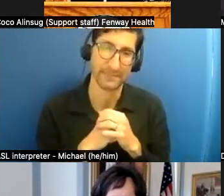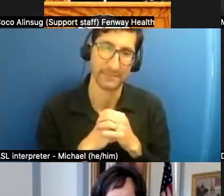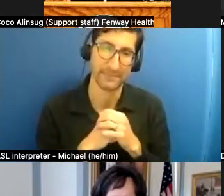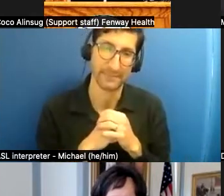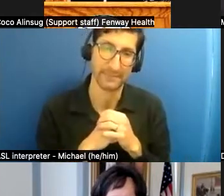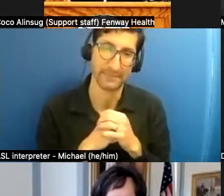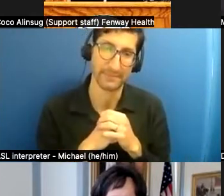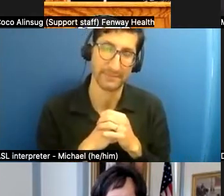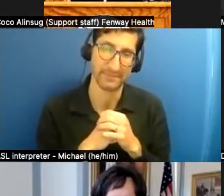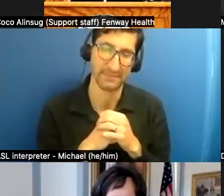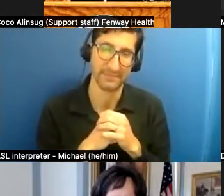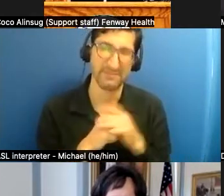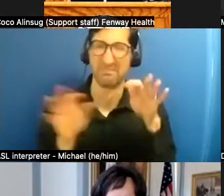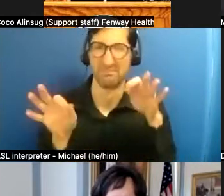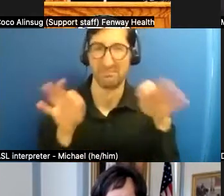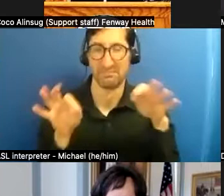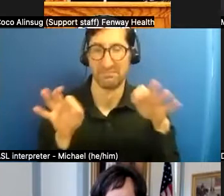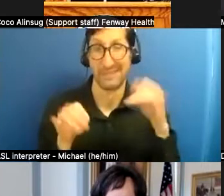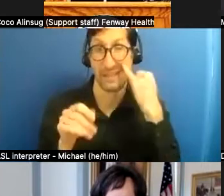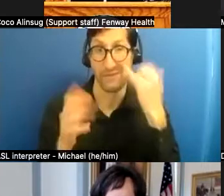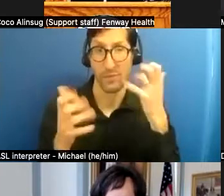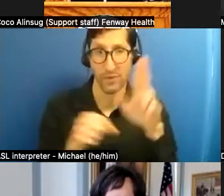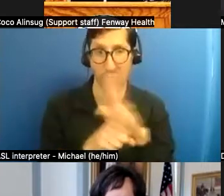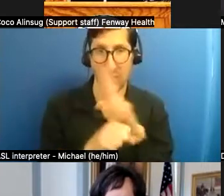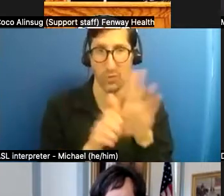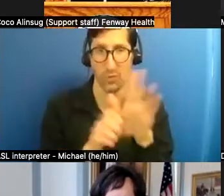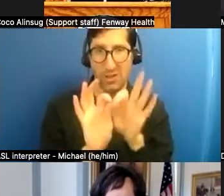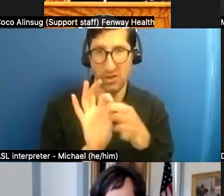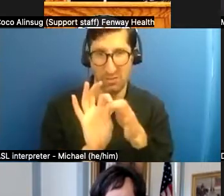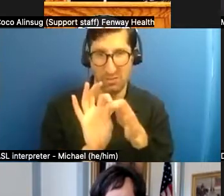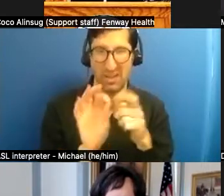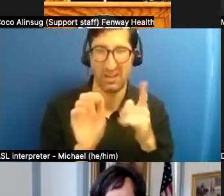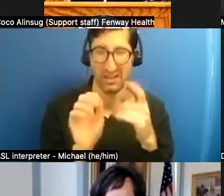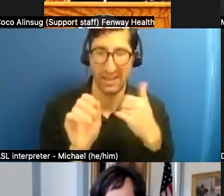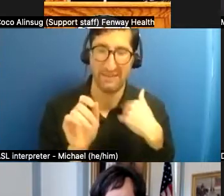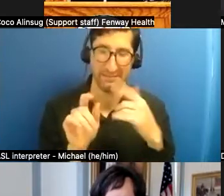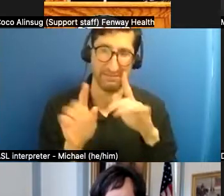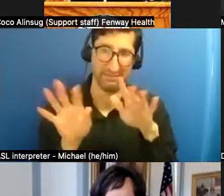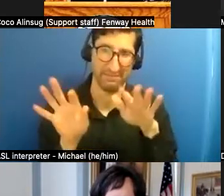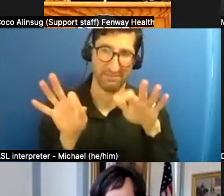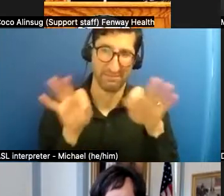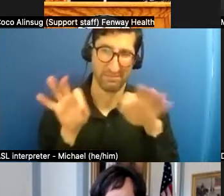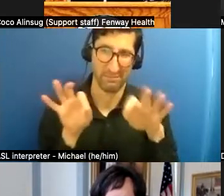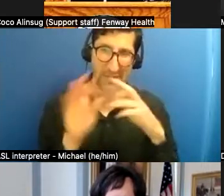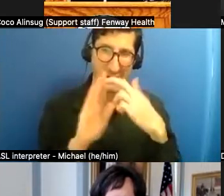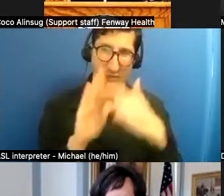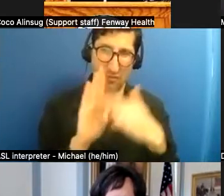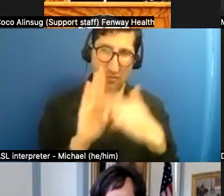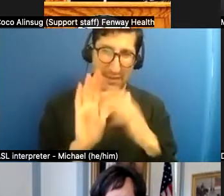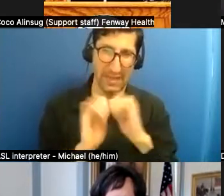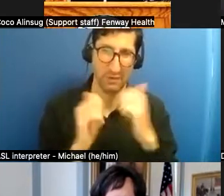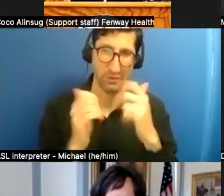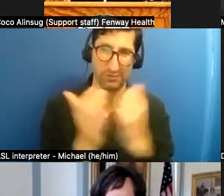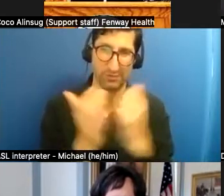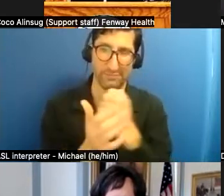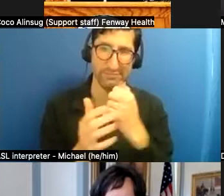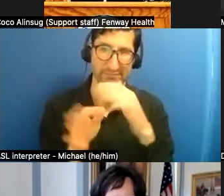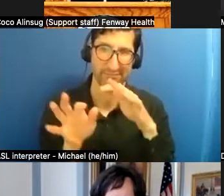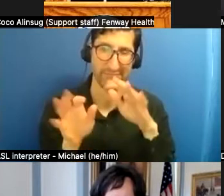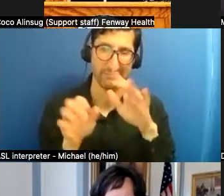el intérprete y tienen que escoger uno de los dos idiomas. Si deciden, van a ver el globo